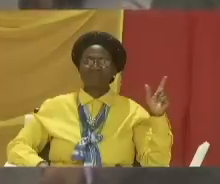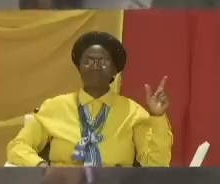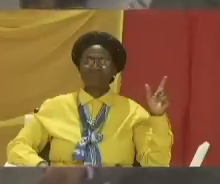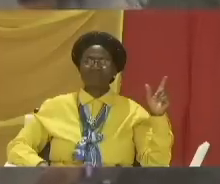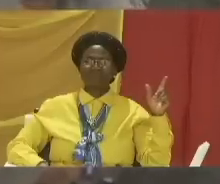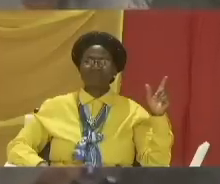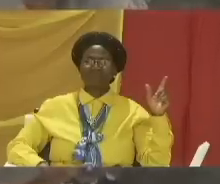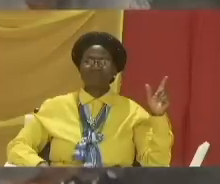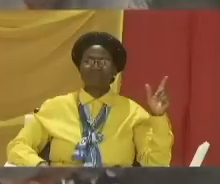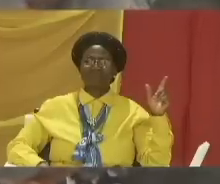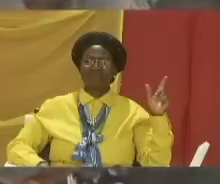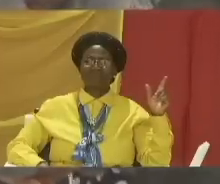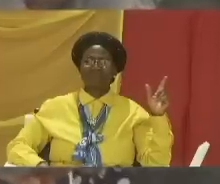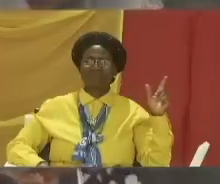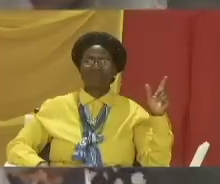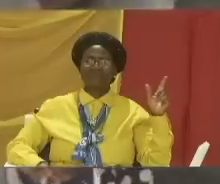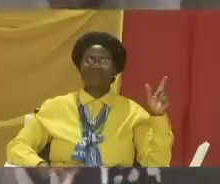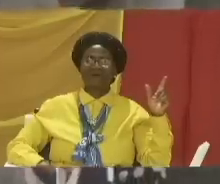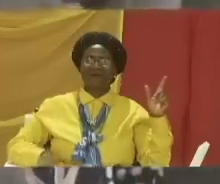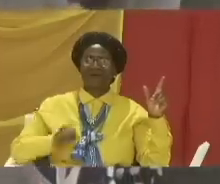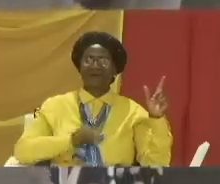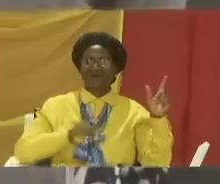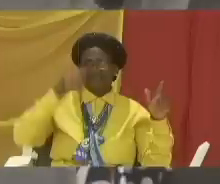I think I can see her there.